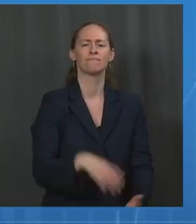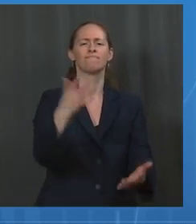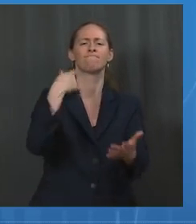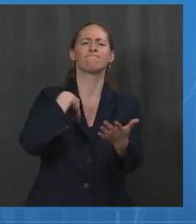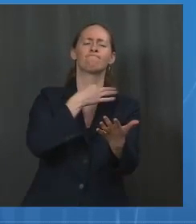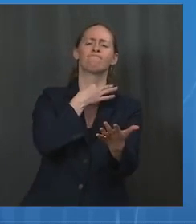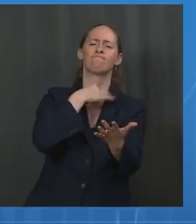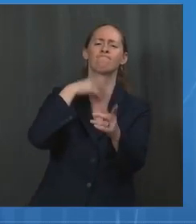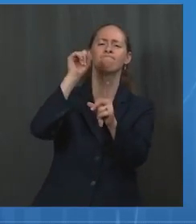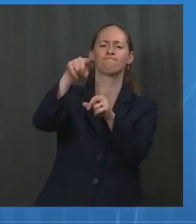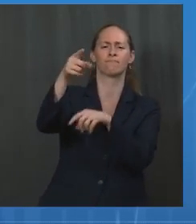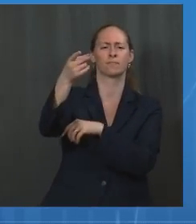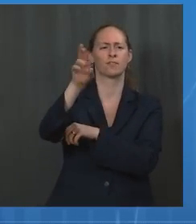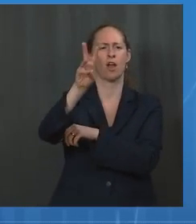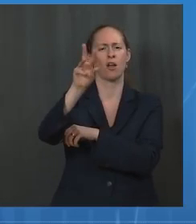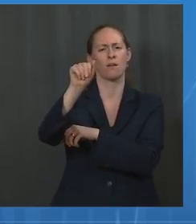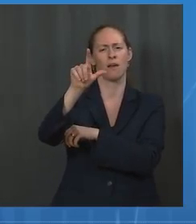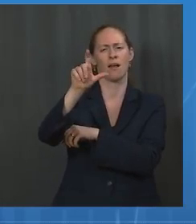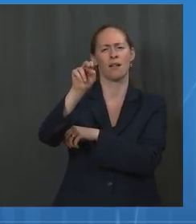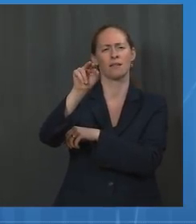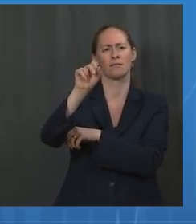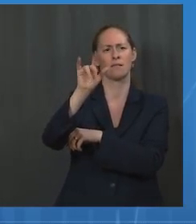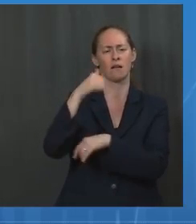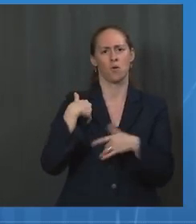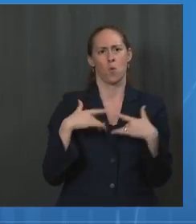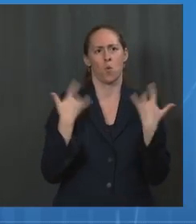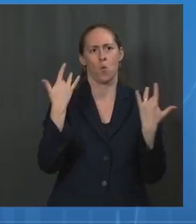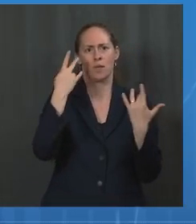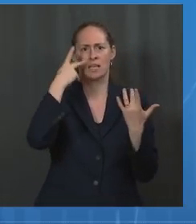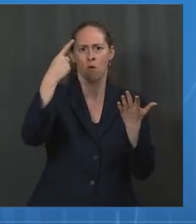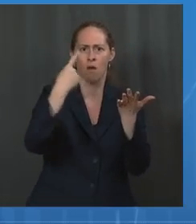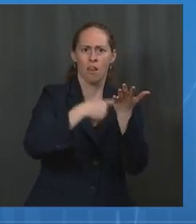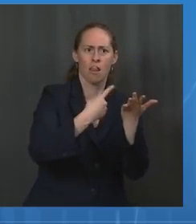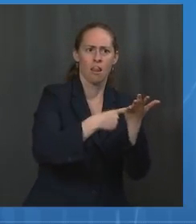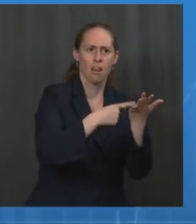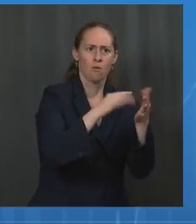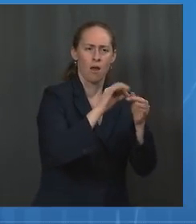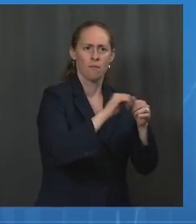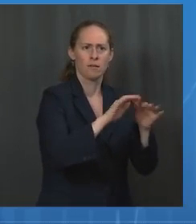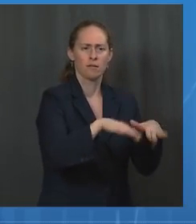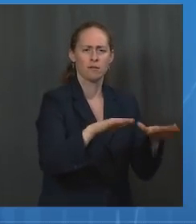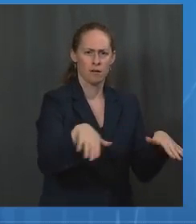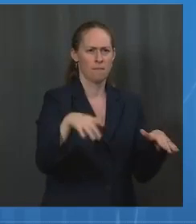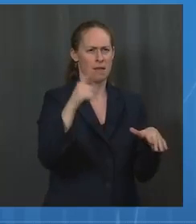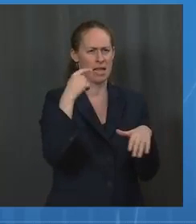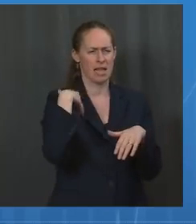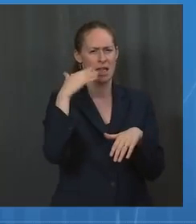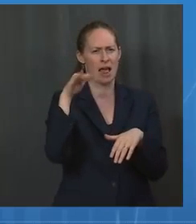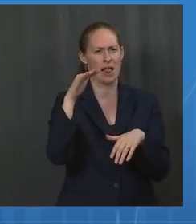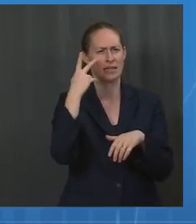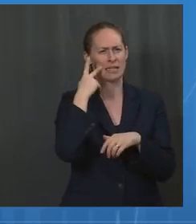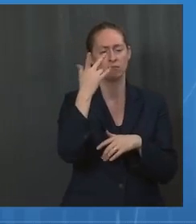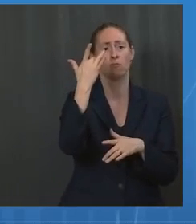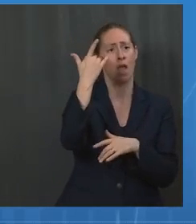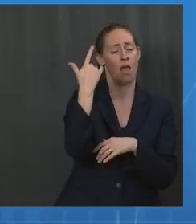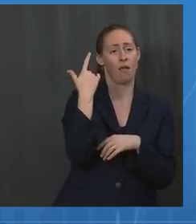to talk about children, and I haven't seen the MMWR studies that you mentioned, but it sounded like those were conducted over the winter. Is that